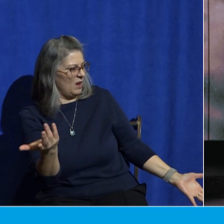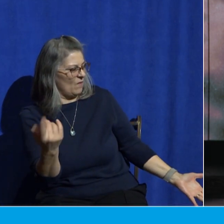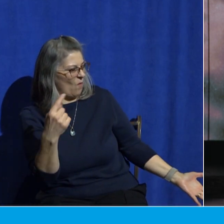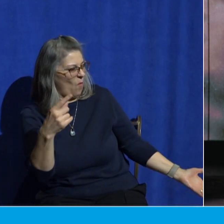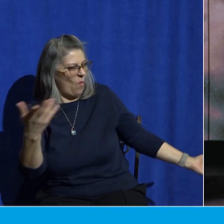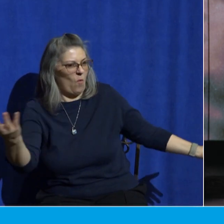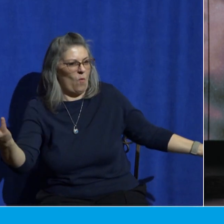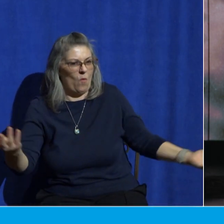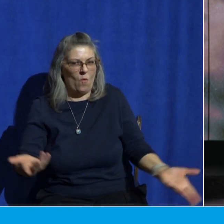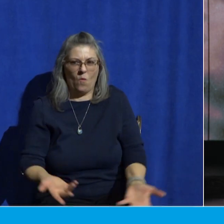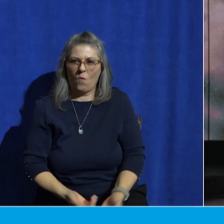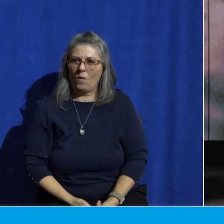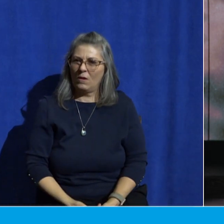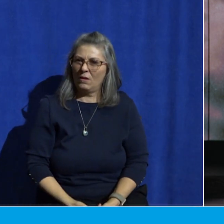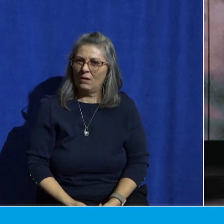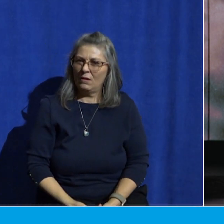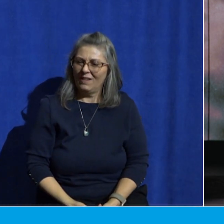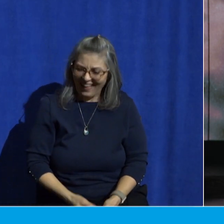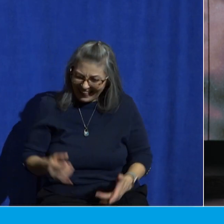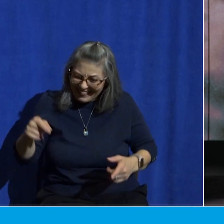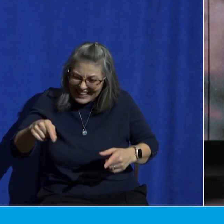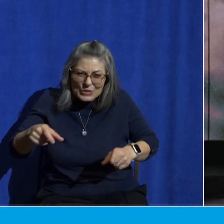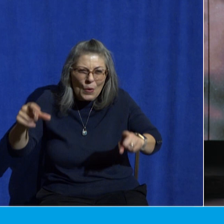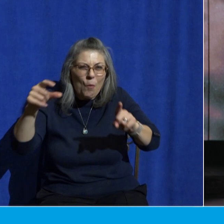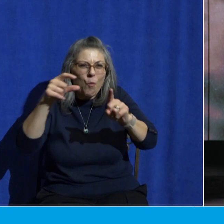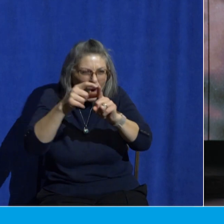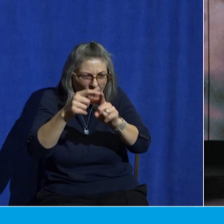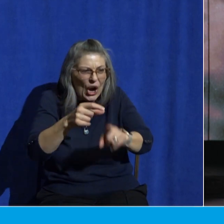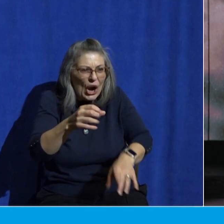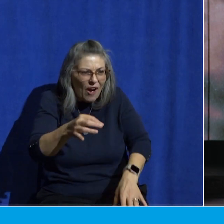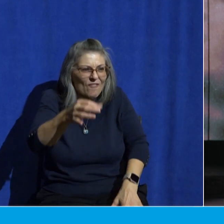Because this is the Word of God